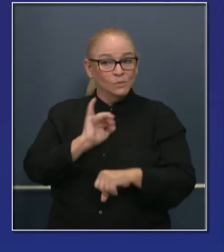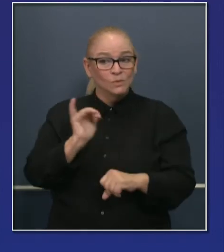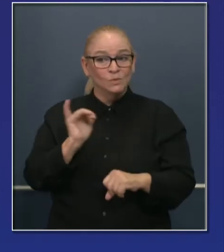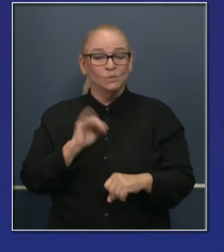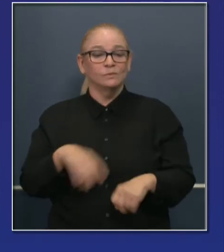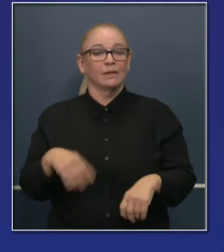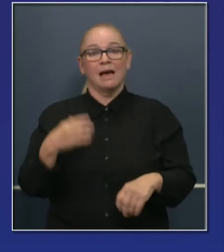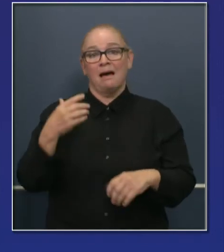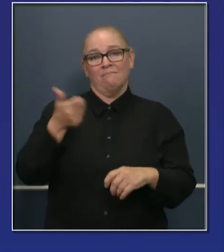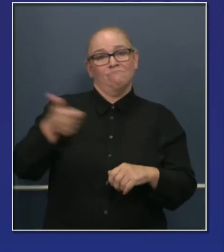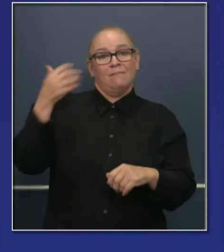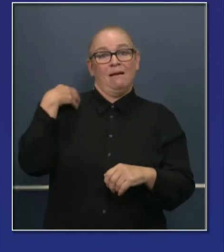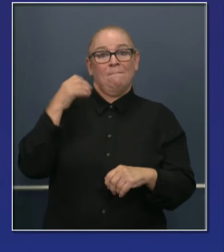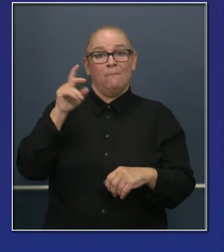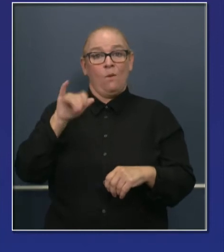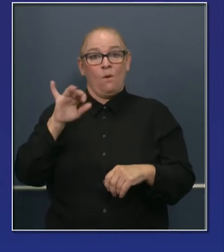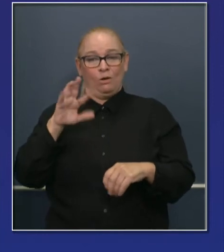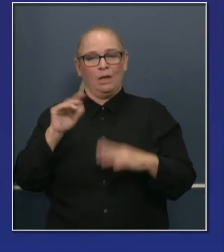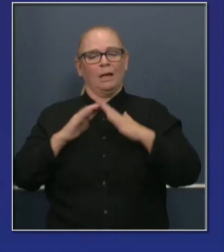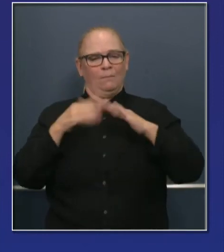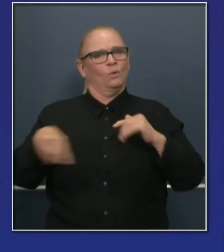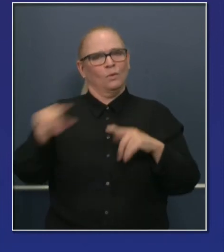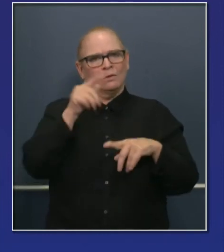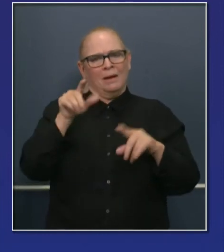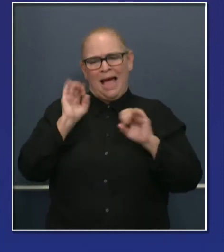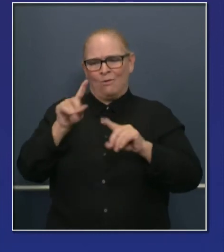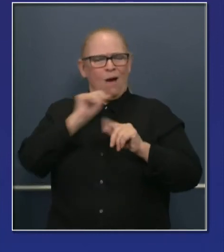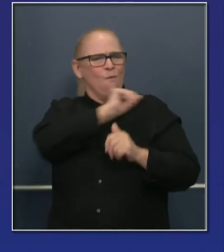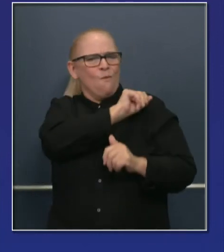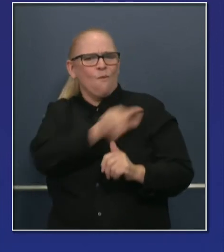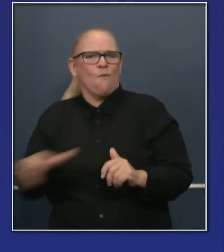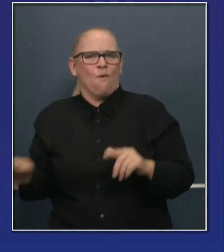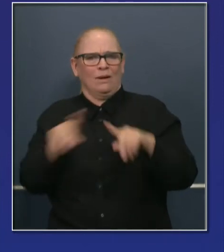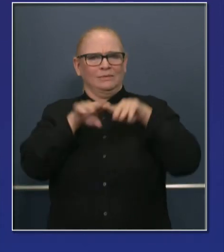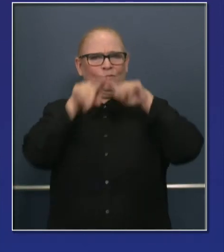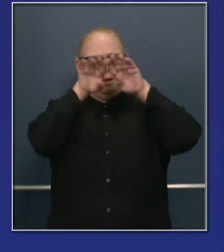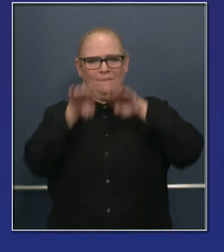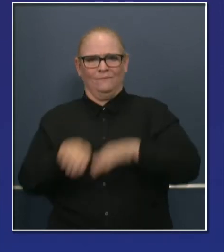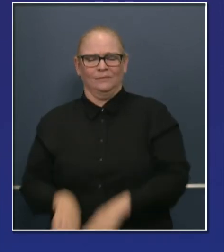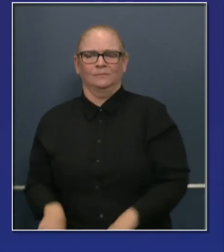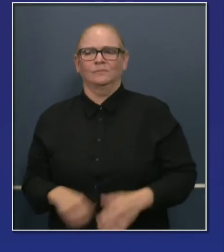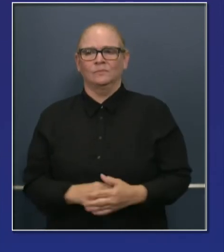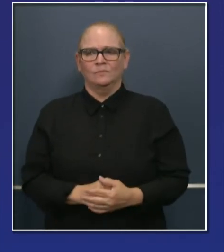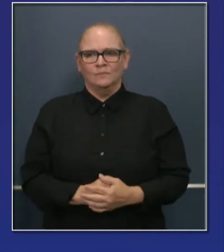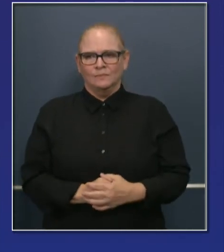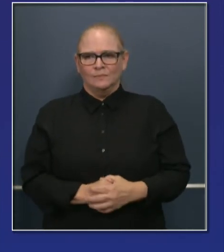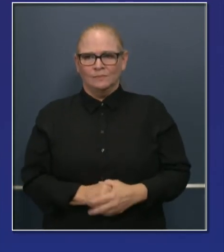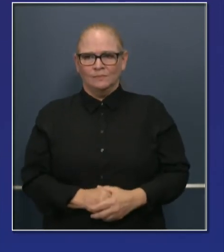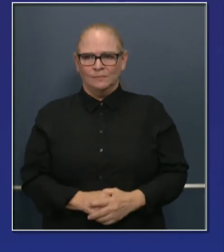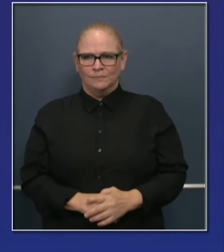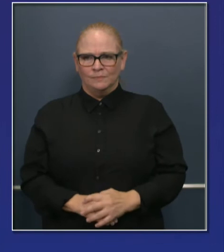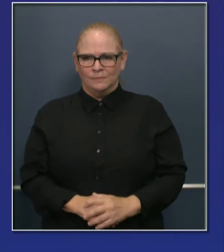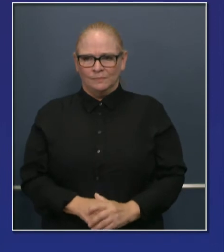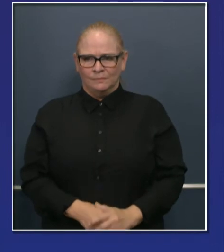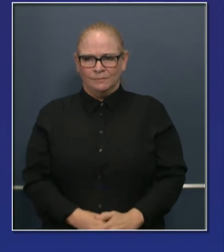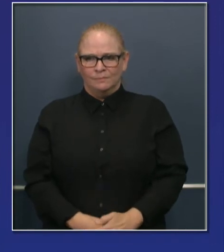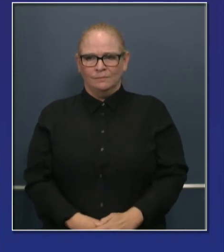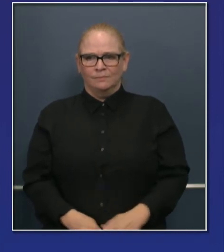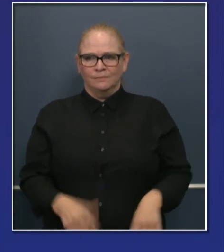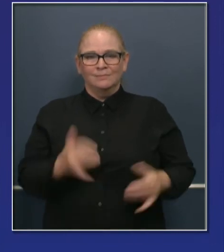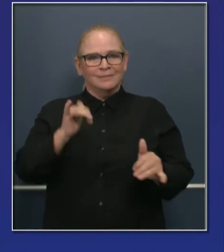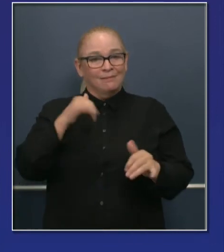addition to sectoral closures that we made abundantly clear as it relates to moving forward